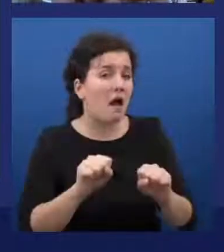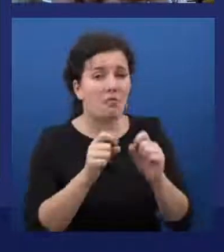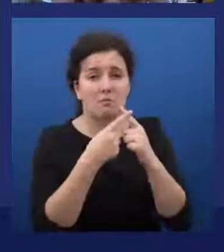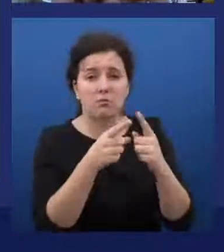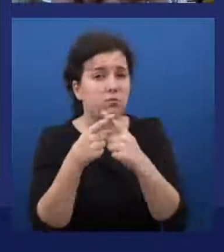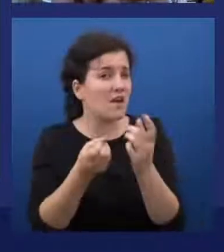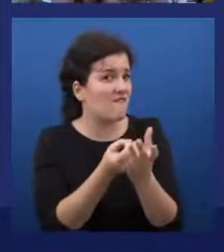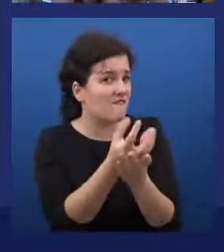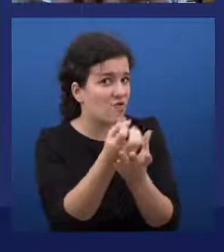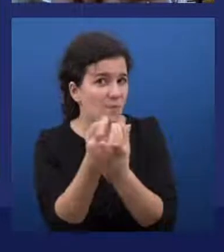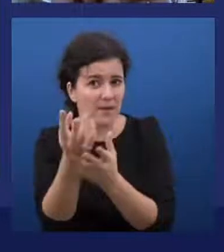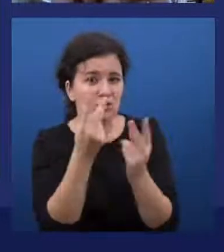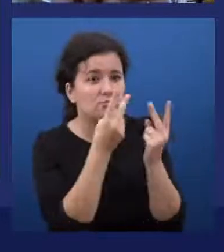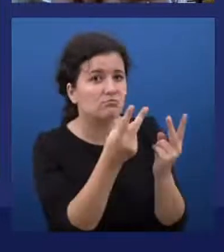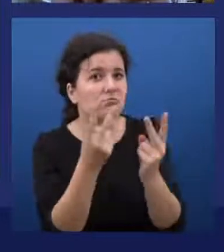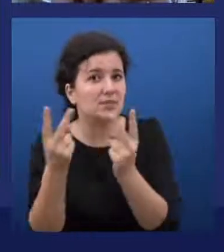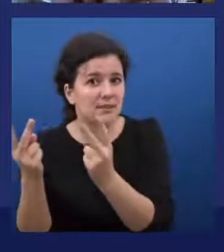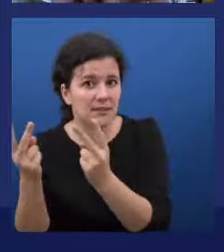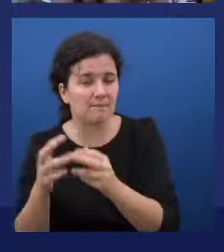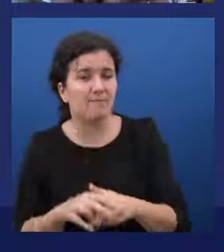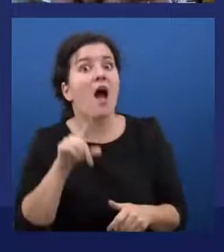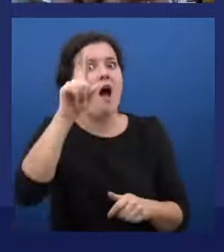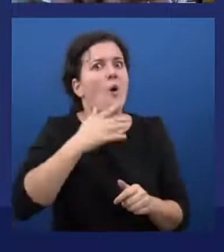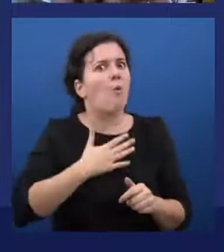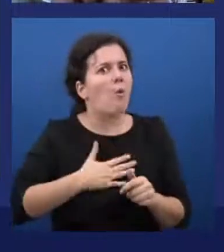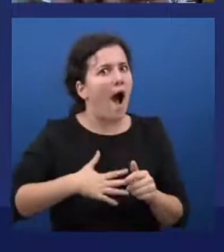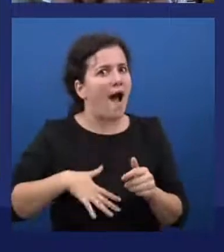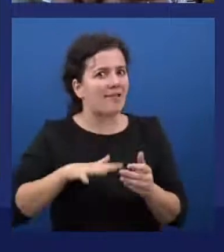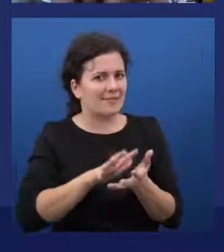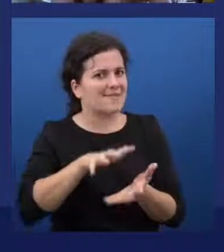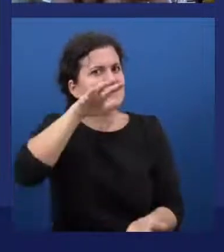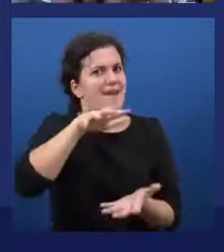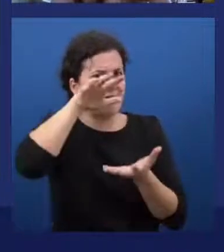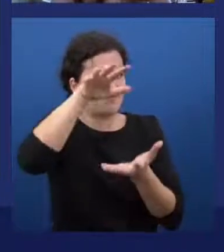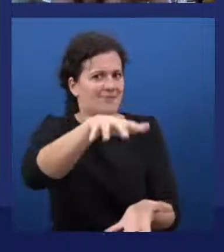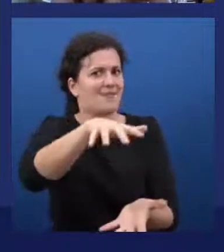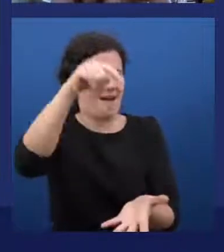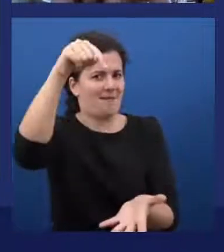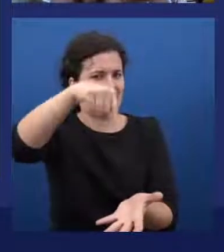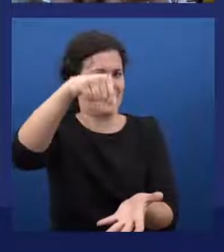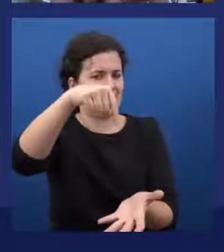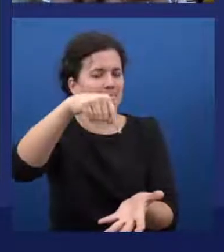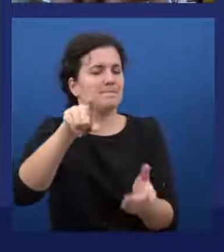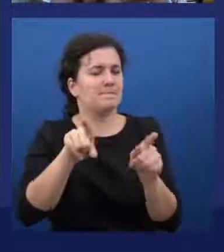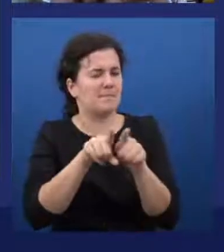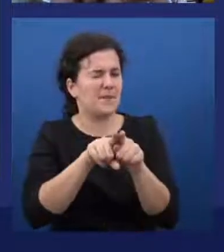the data set, I just wanted to share so it's easier to understand. I have that